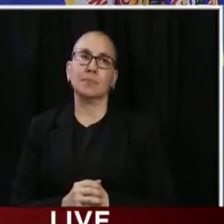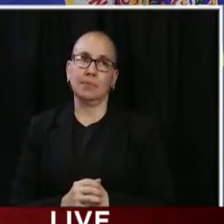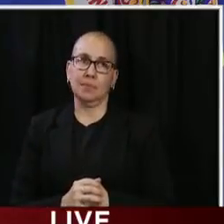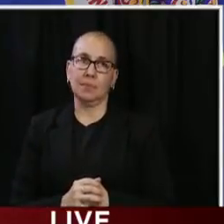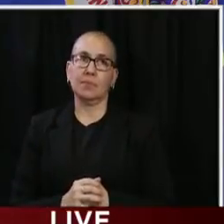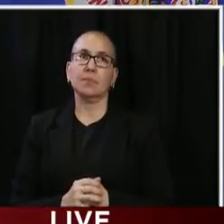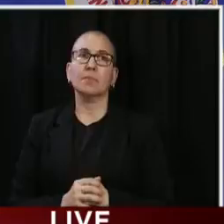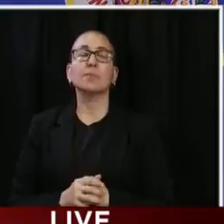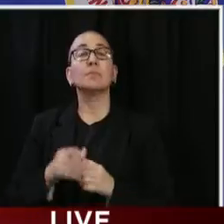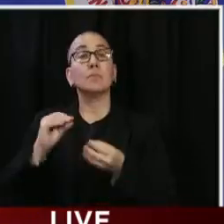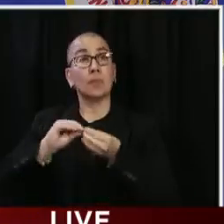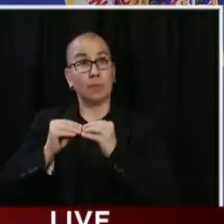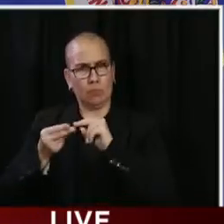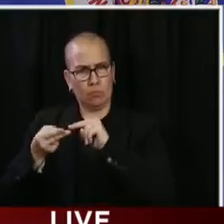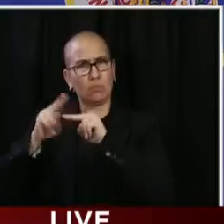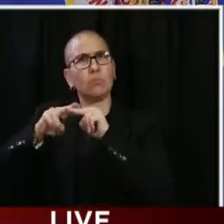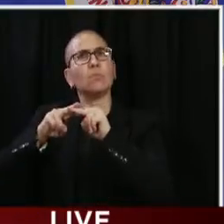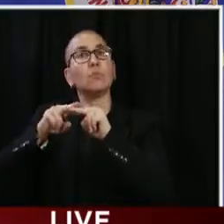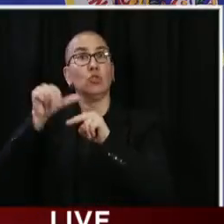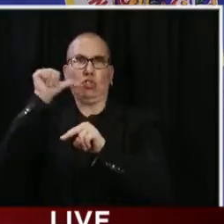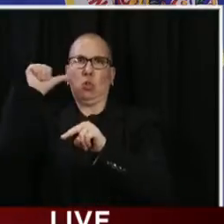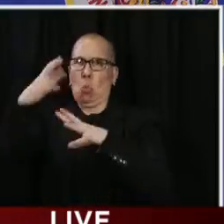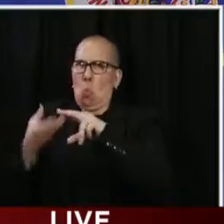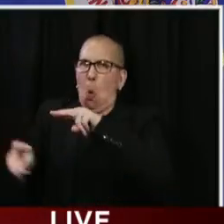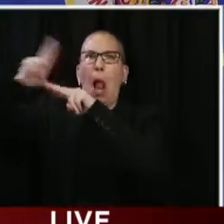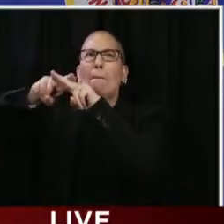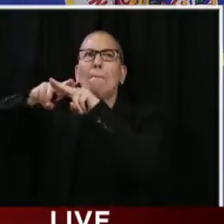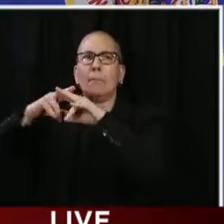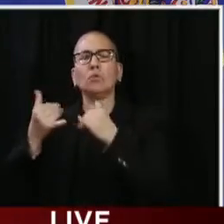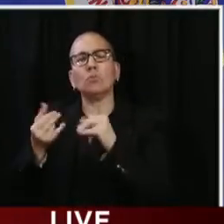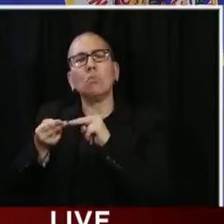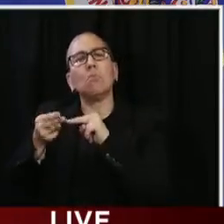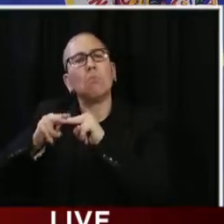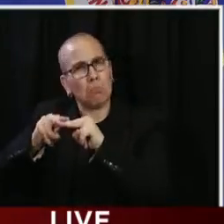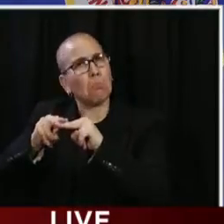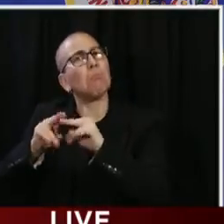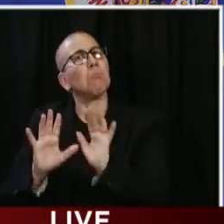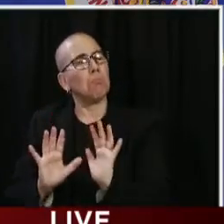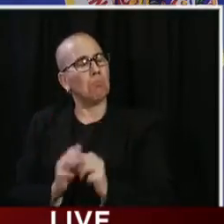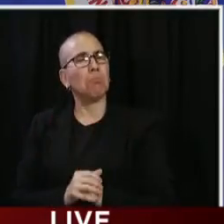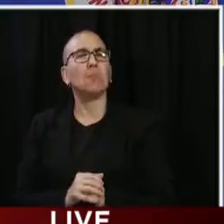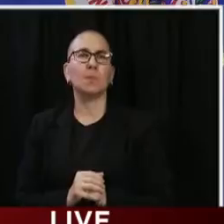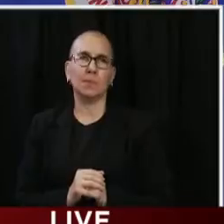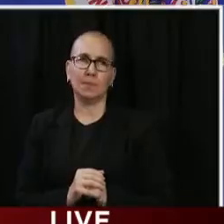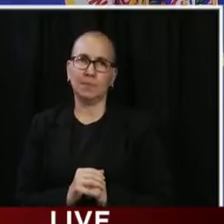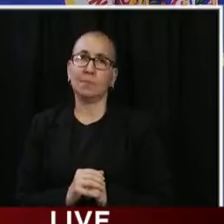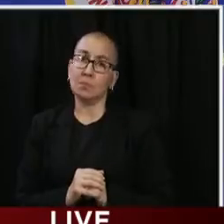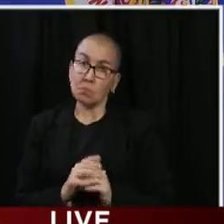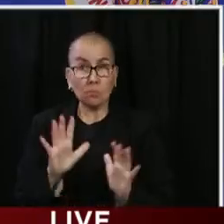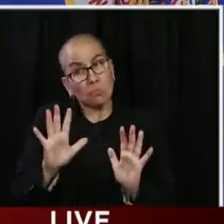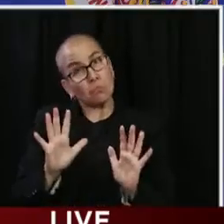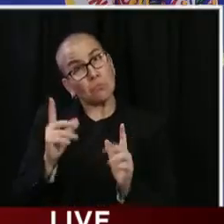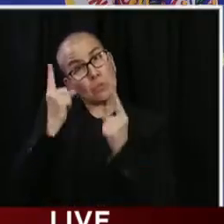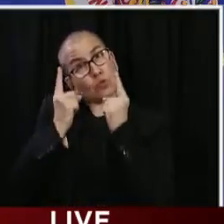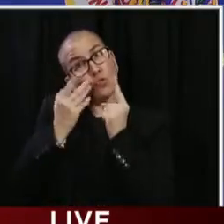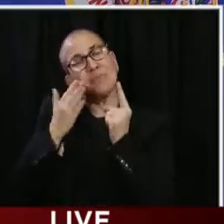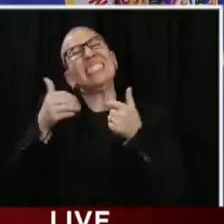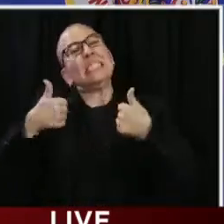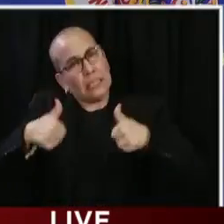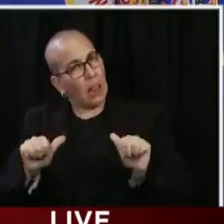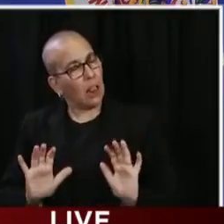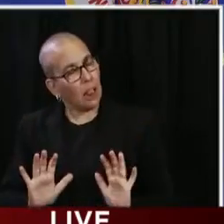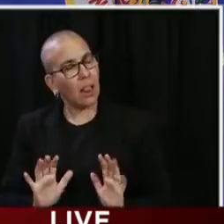consecutive days of slower rates of growth, and that's great. That's what we hope to see. That is far too soon to declare that a trend,